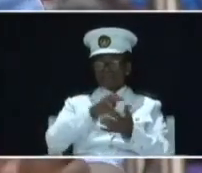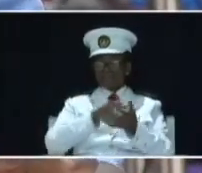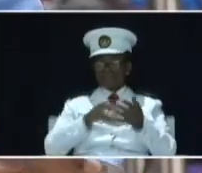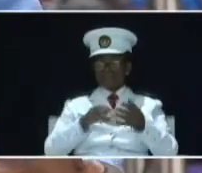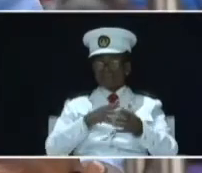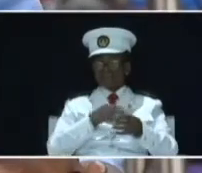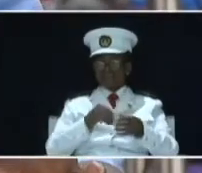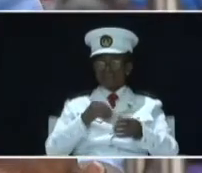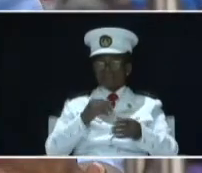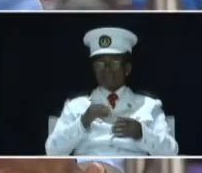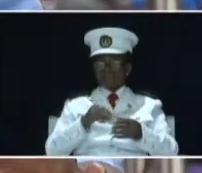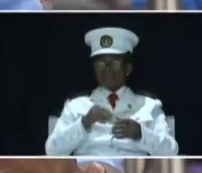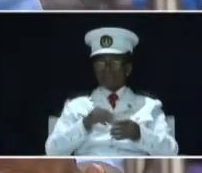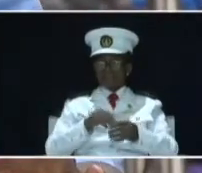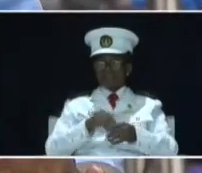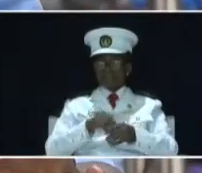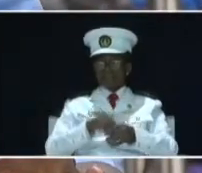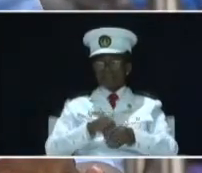and he saw